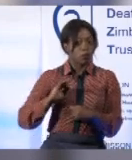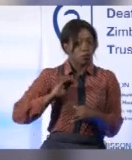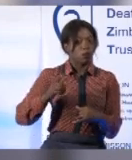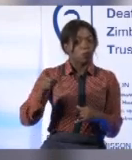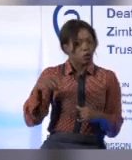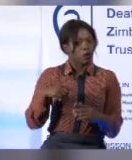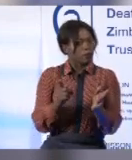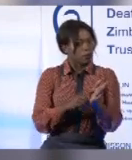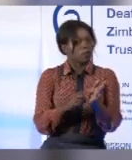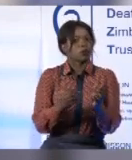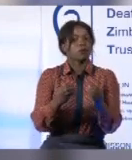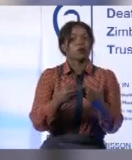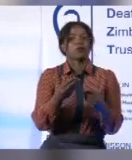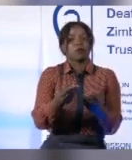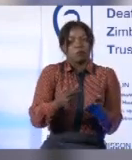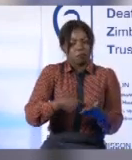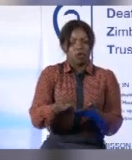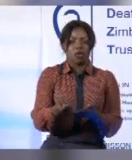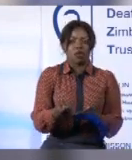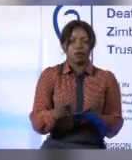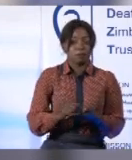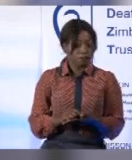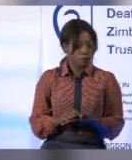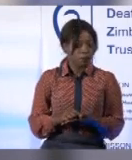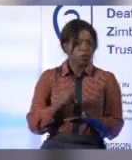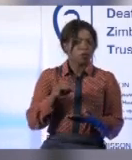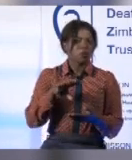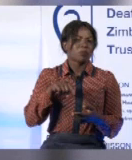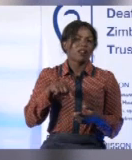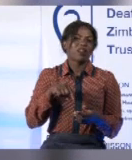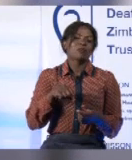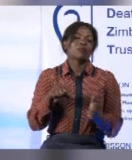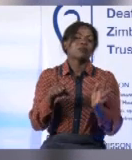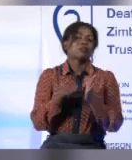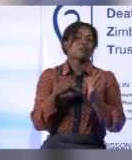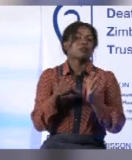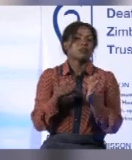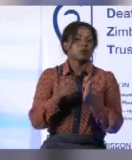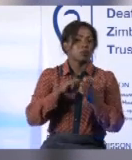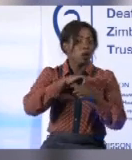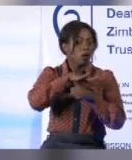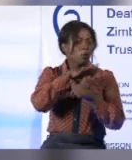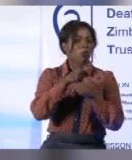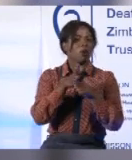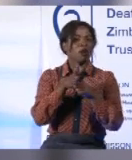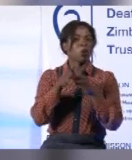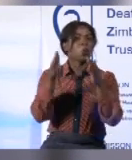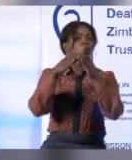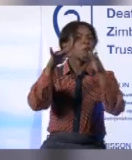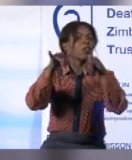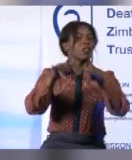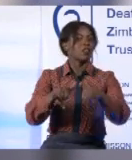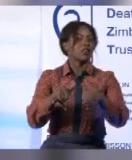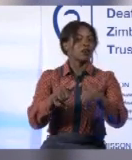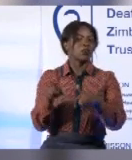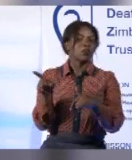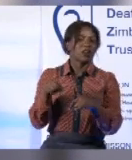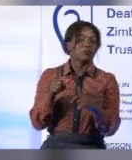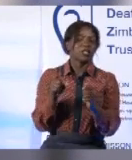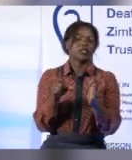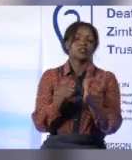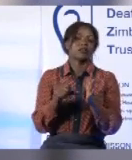pandemic, everyone will be at home. It will be also hard for the client to find a way out to come to me. So it's also a challenge.